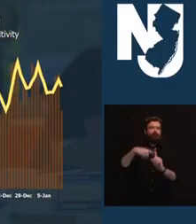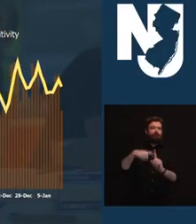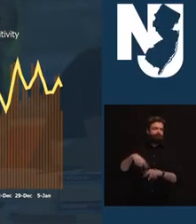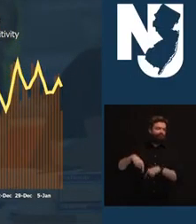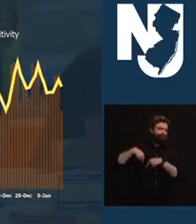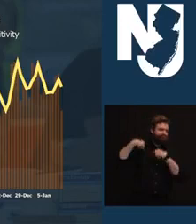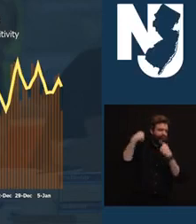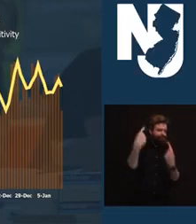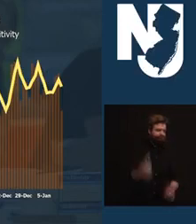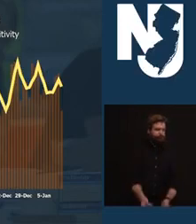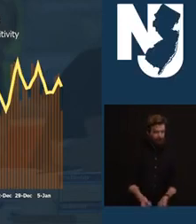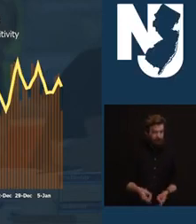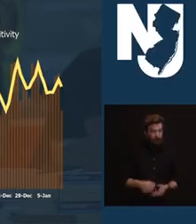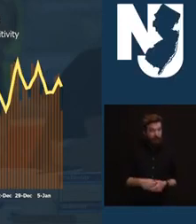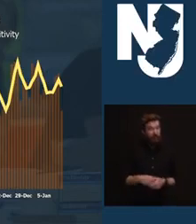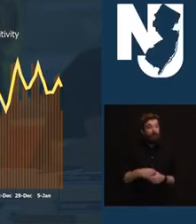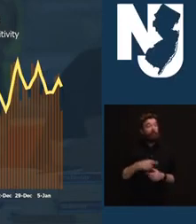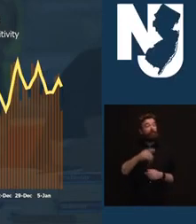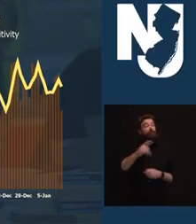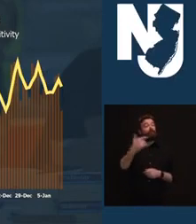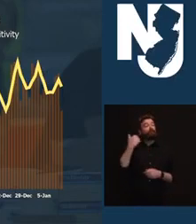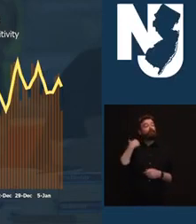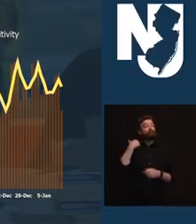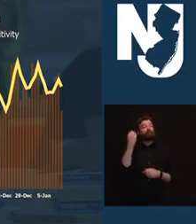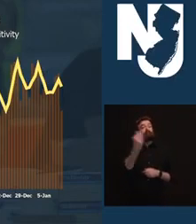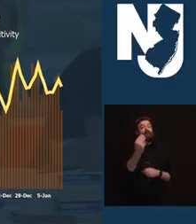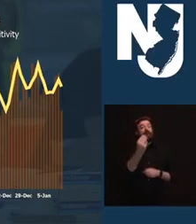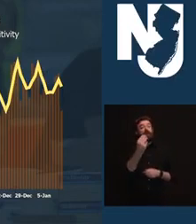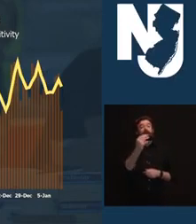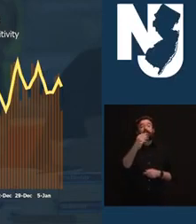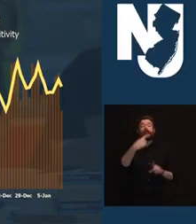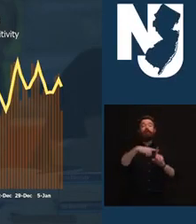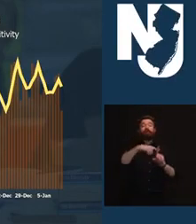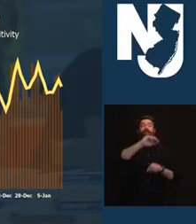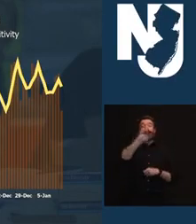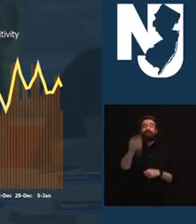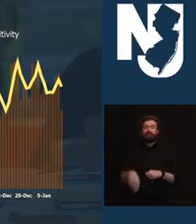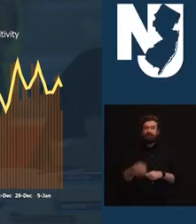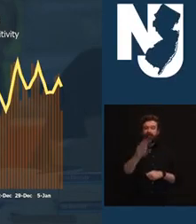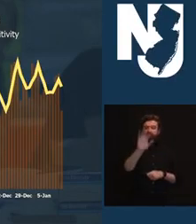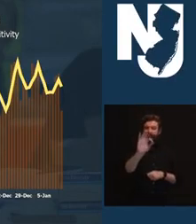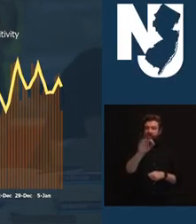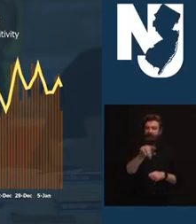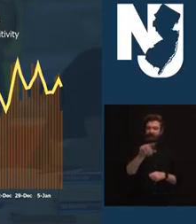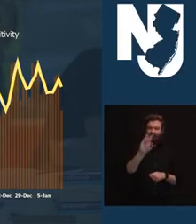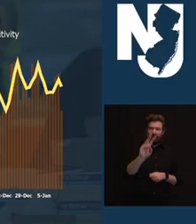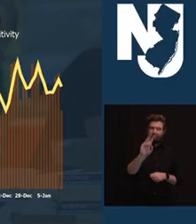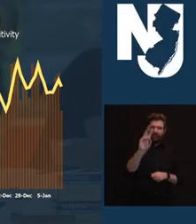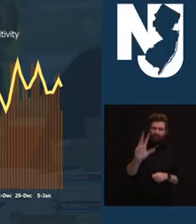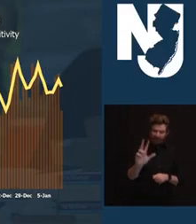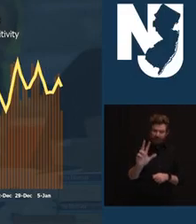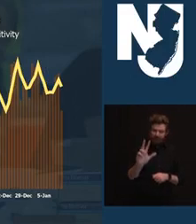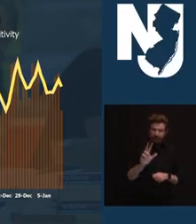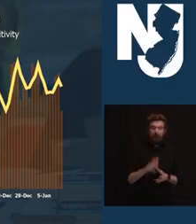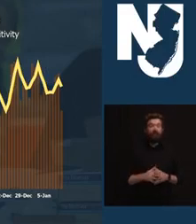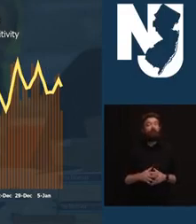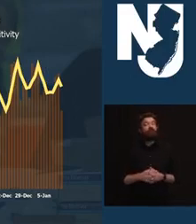was 9.63%. And if you're wondering whether or not we have the testing capacity, on Monday,